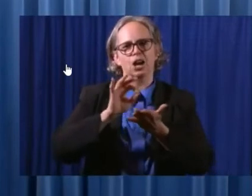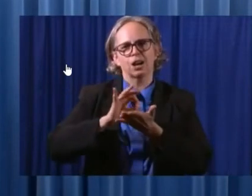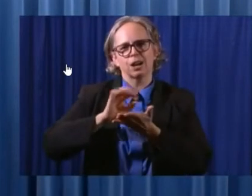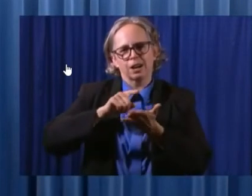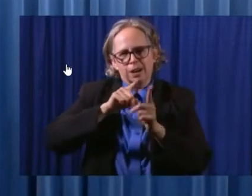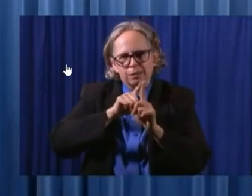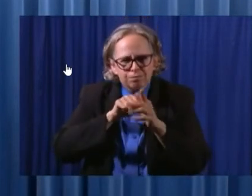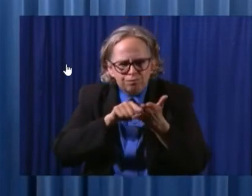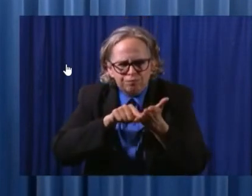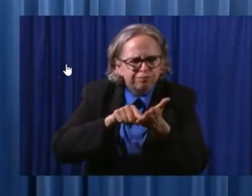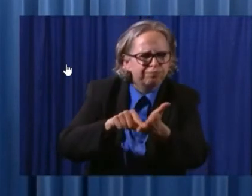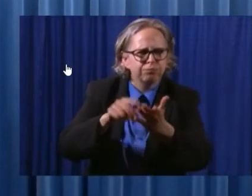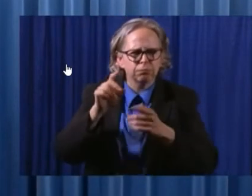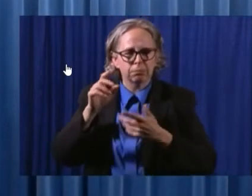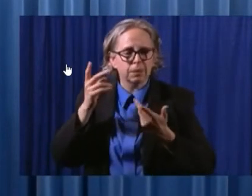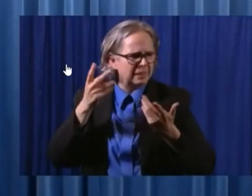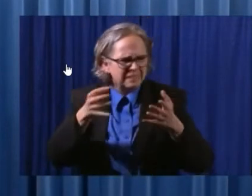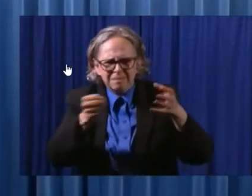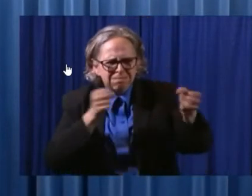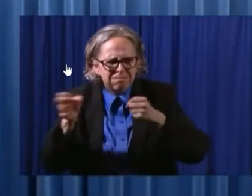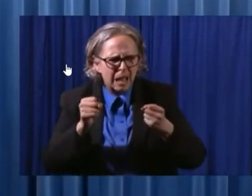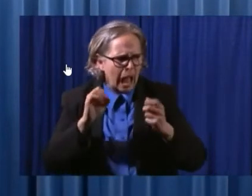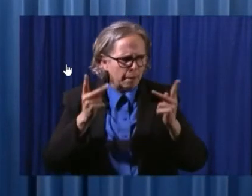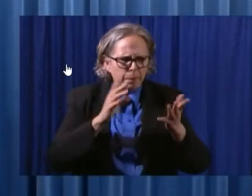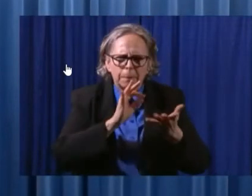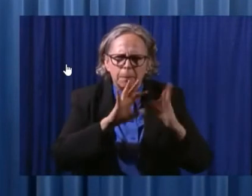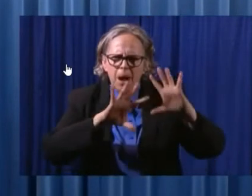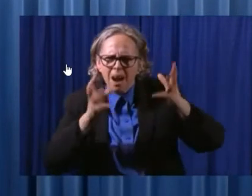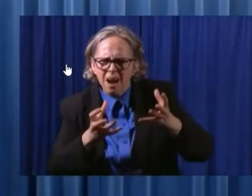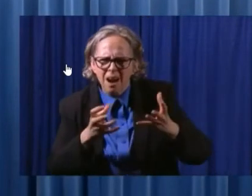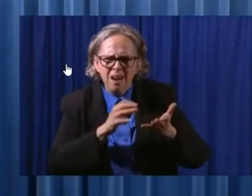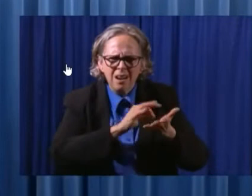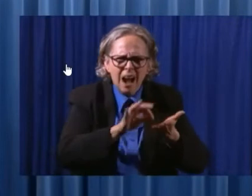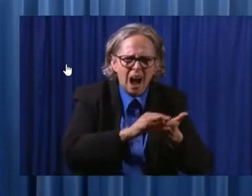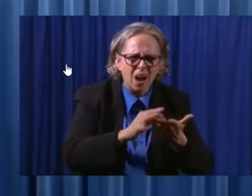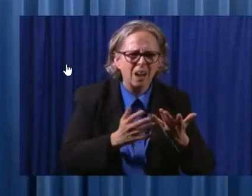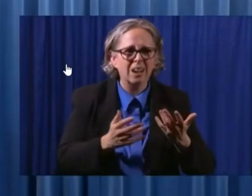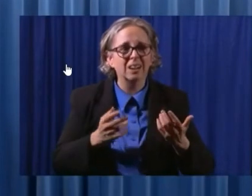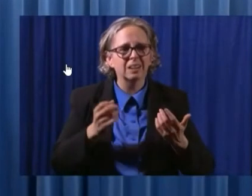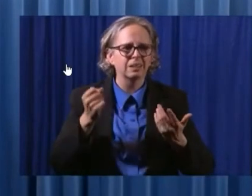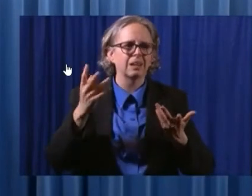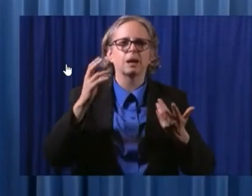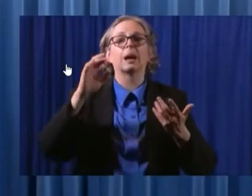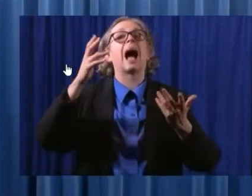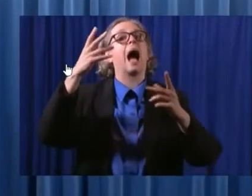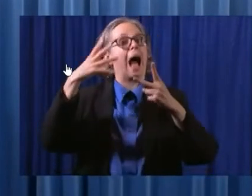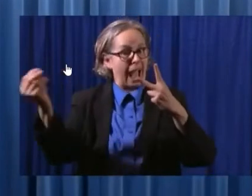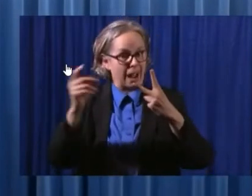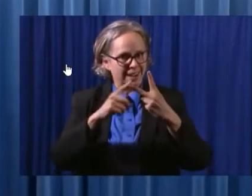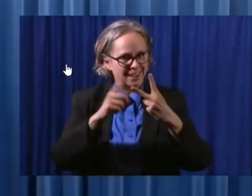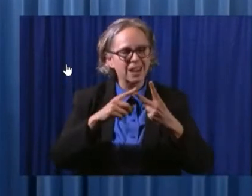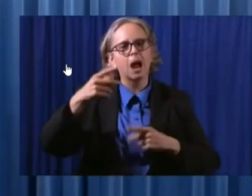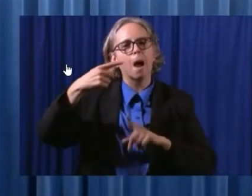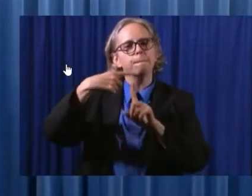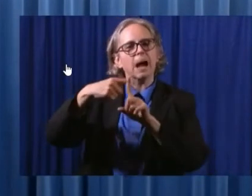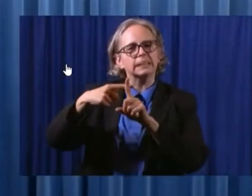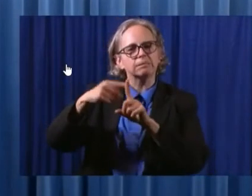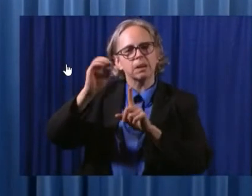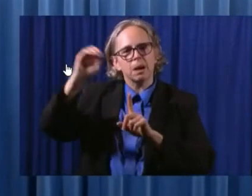and percent positivity. So those will all be coming. Now, how do these